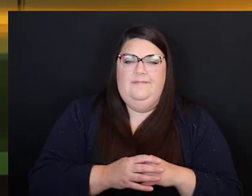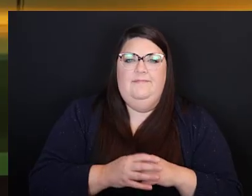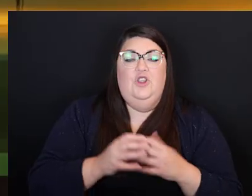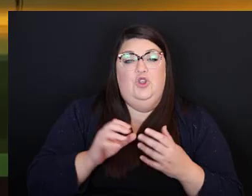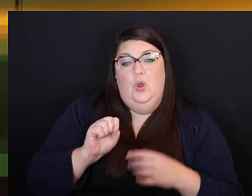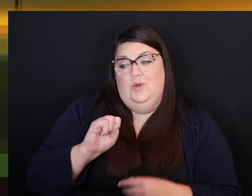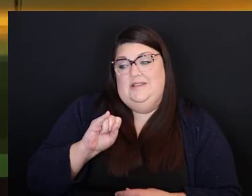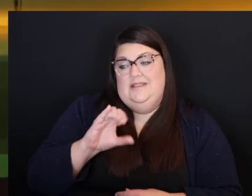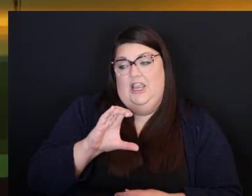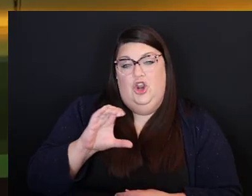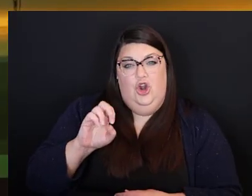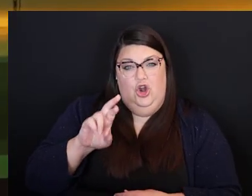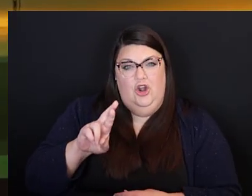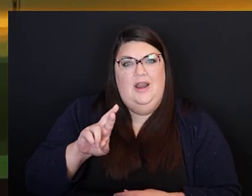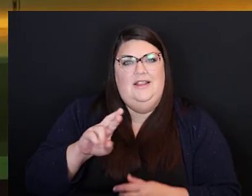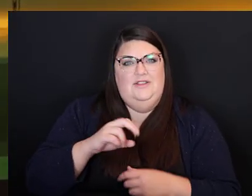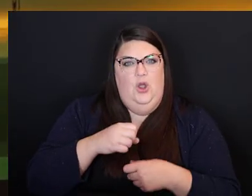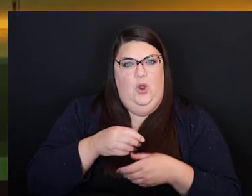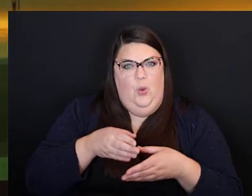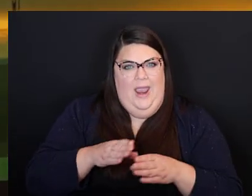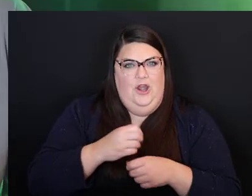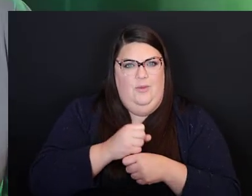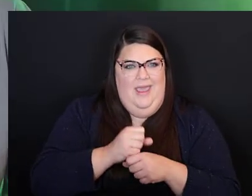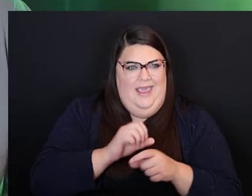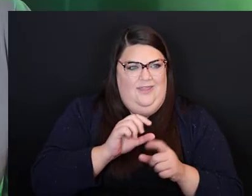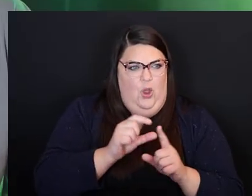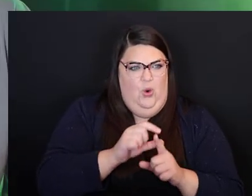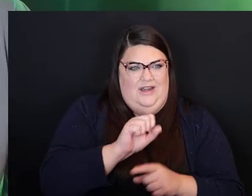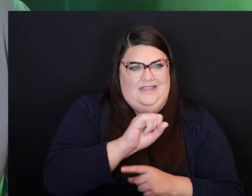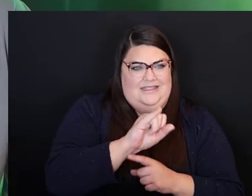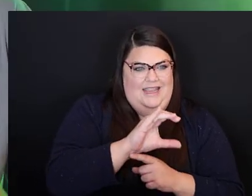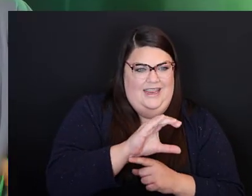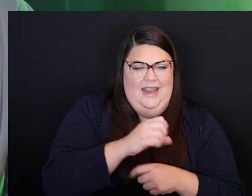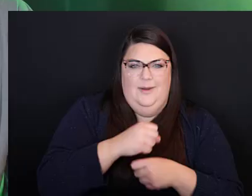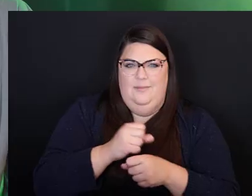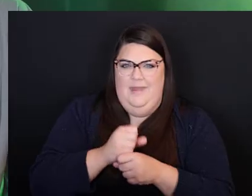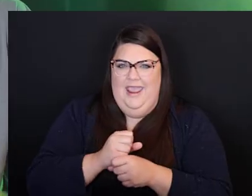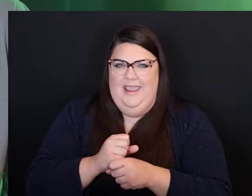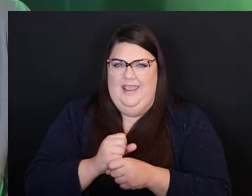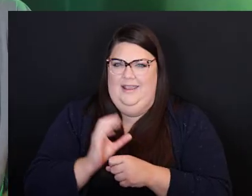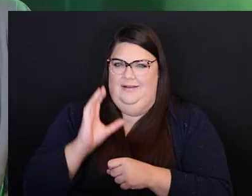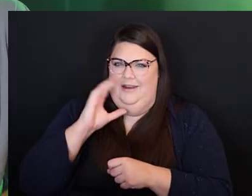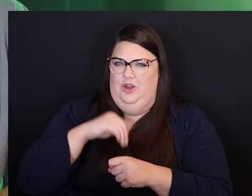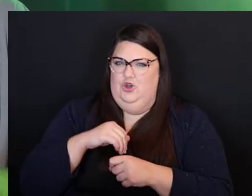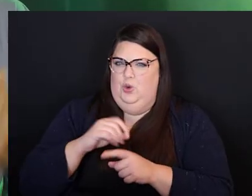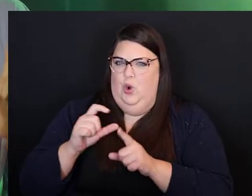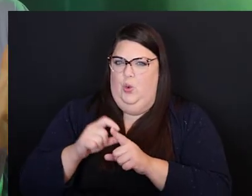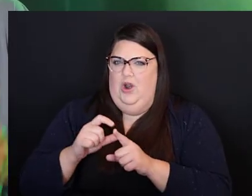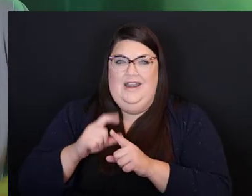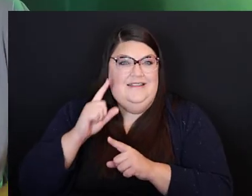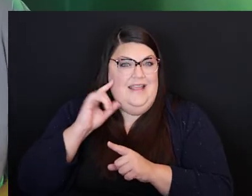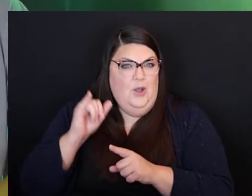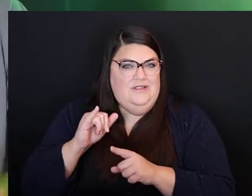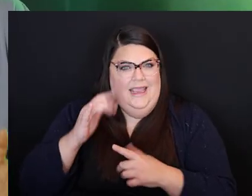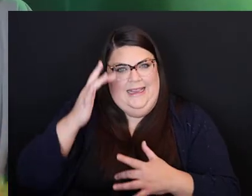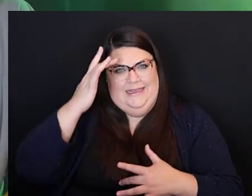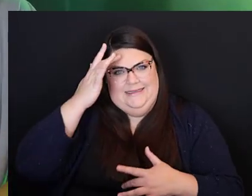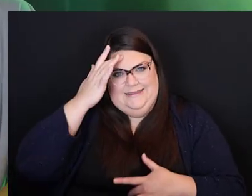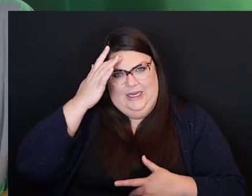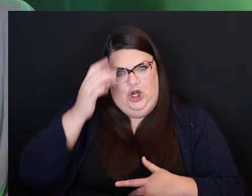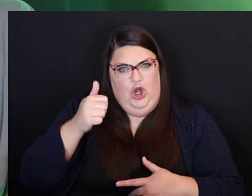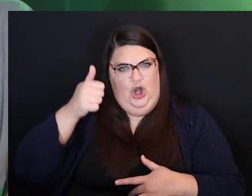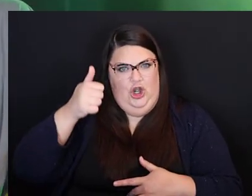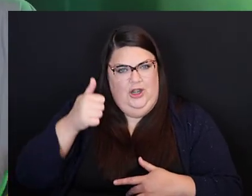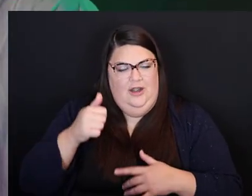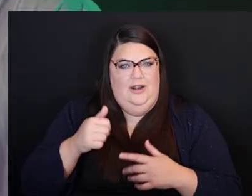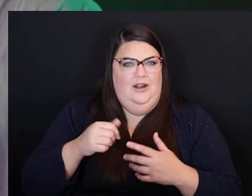So siccer is a way to think about how to take that word sick and make a unusual word out of it that sort of sounds like a number